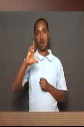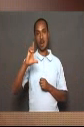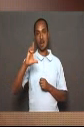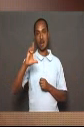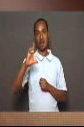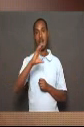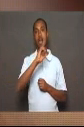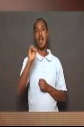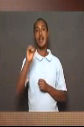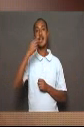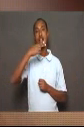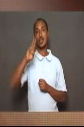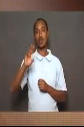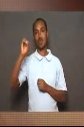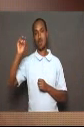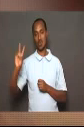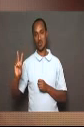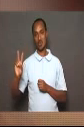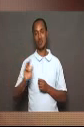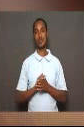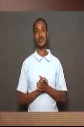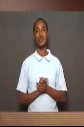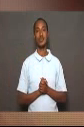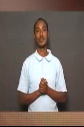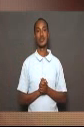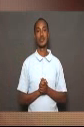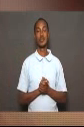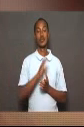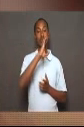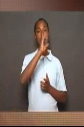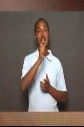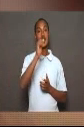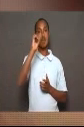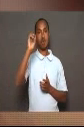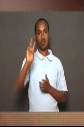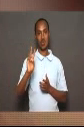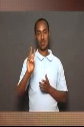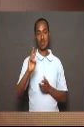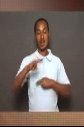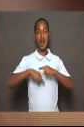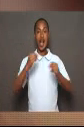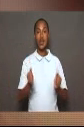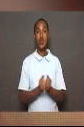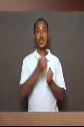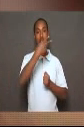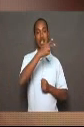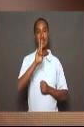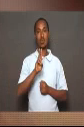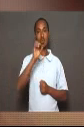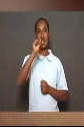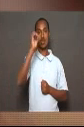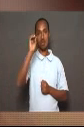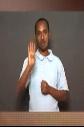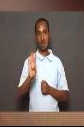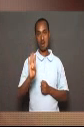chloride and hydrogen peroxide. Calcium peroxide reacts with sulfuric